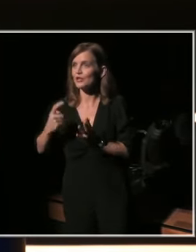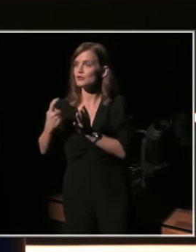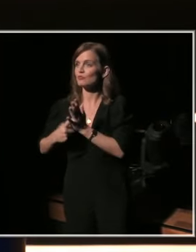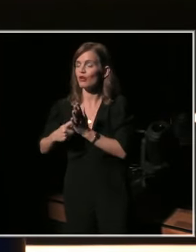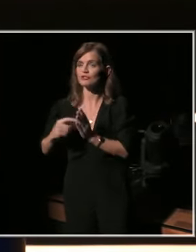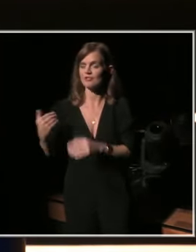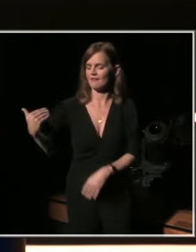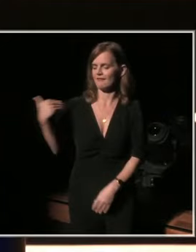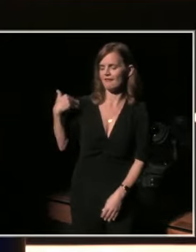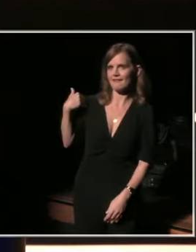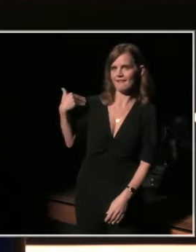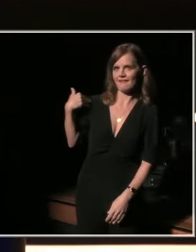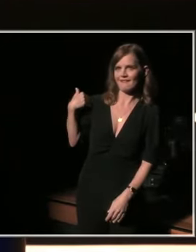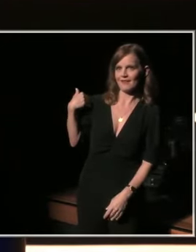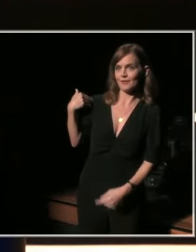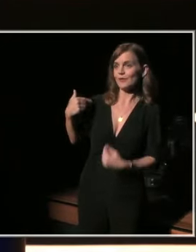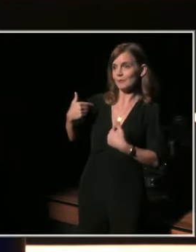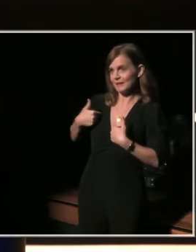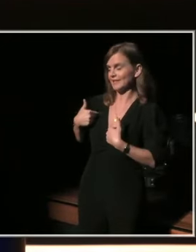me.